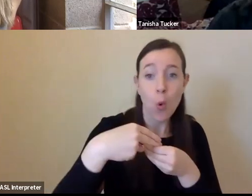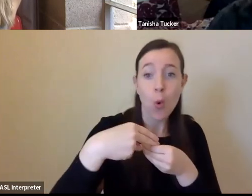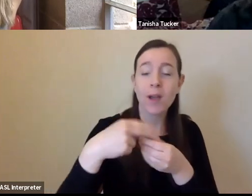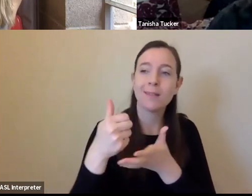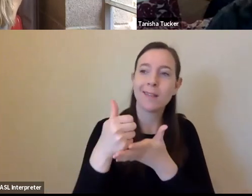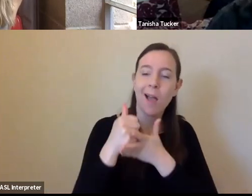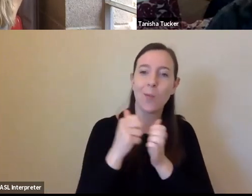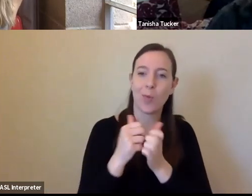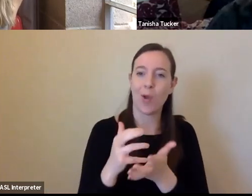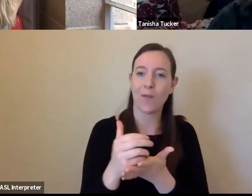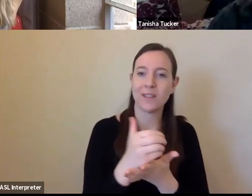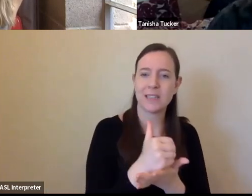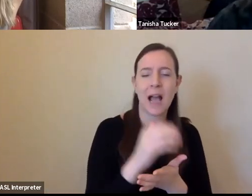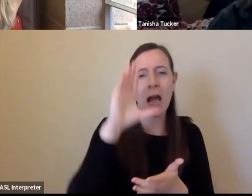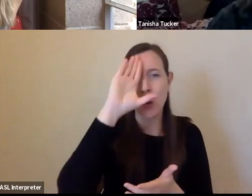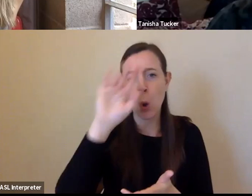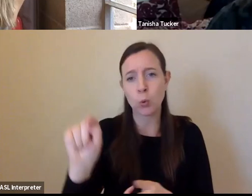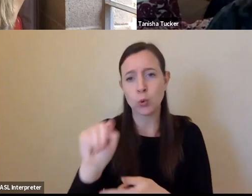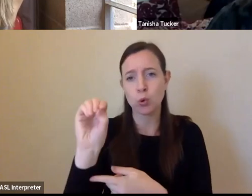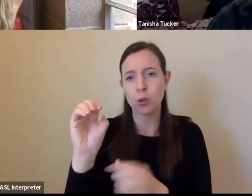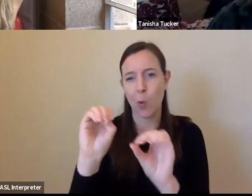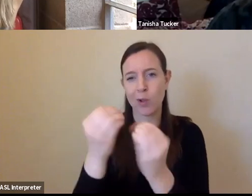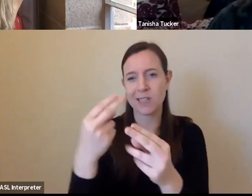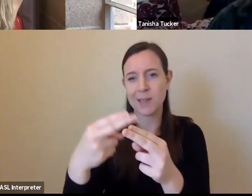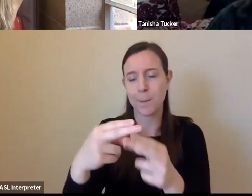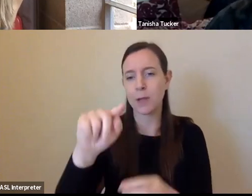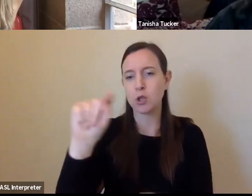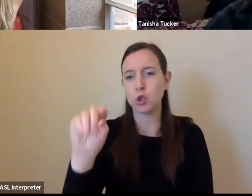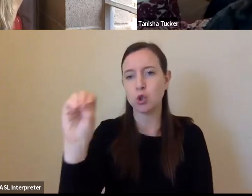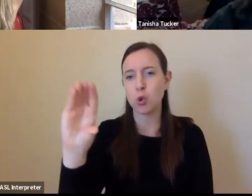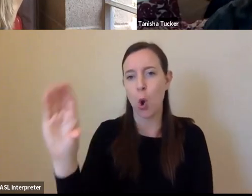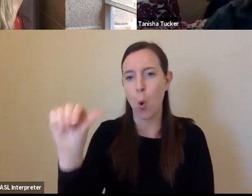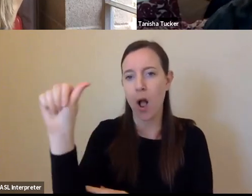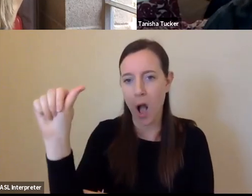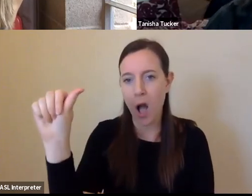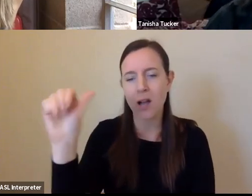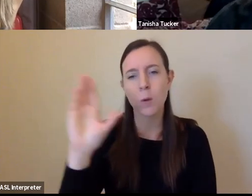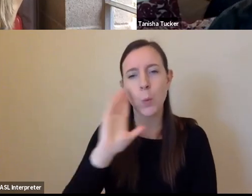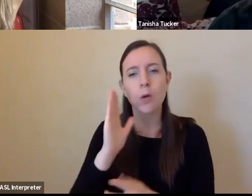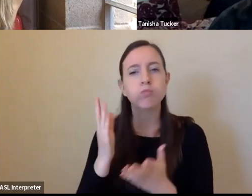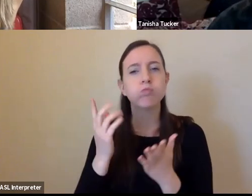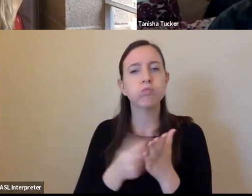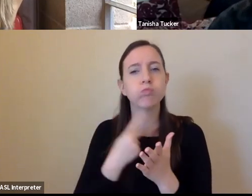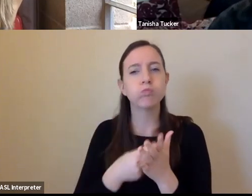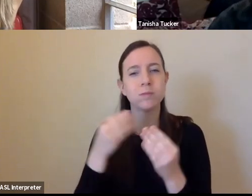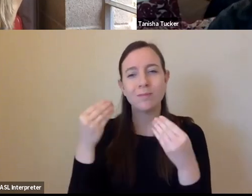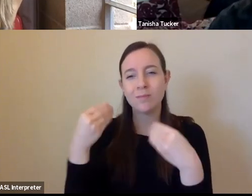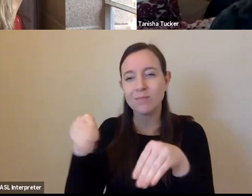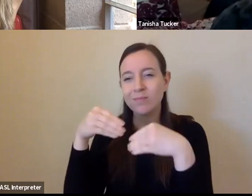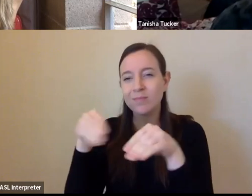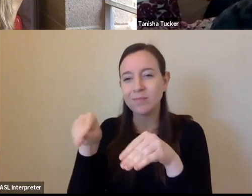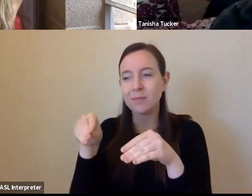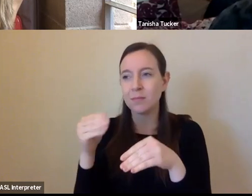have some products available, because it's so labor intensive, because your yield is so